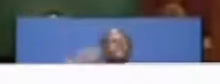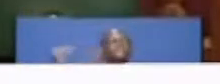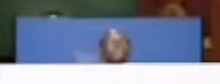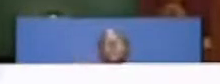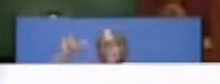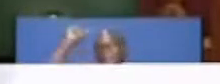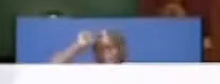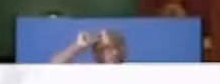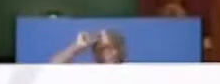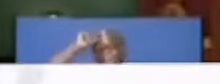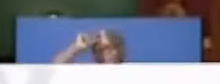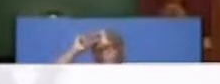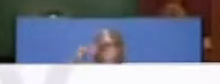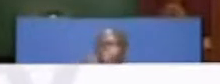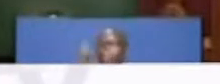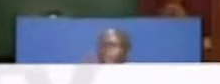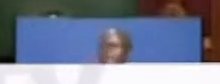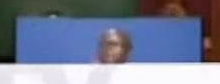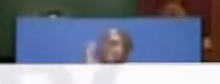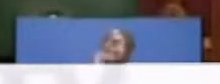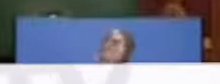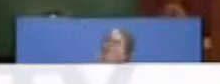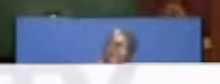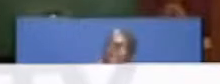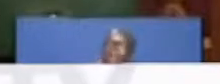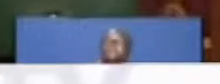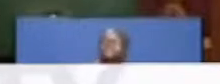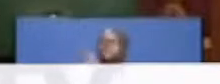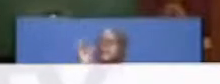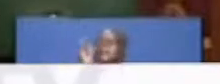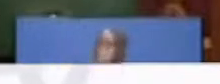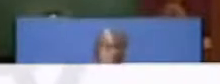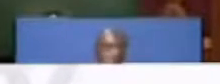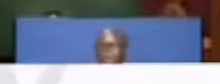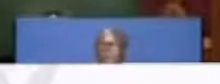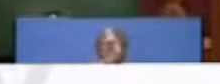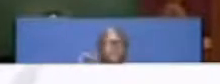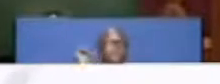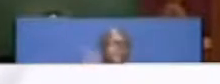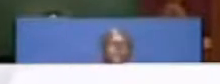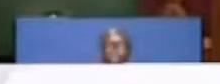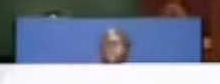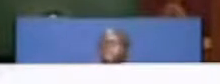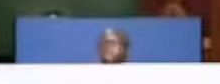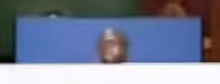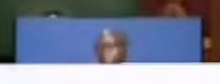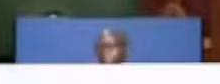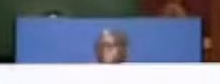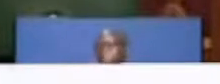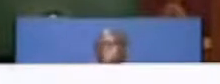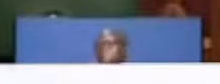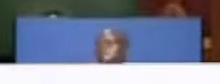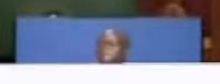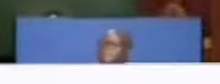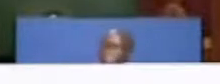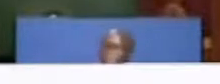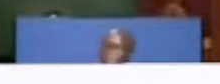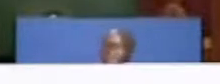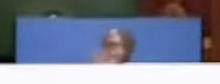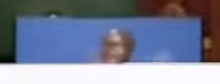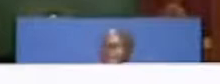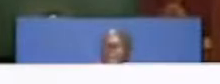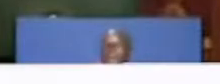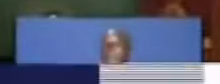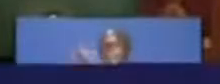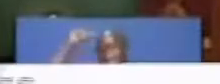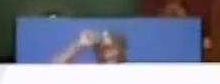administrations. And although our achievements in this area cannot be gainsaid, I want to reiterate that my administration was